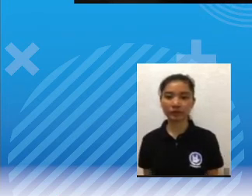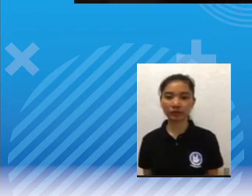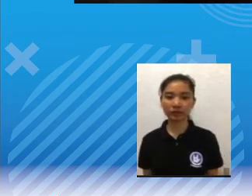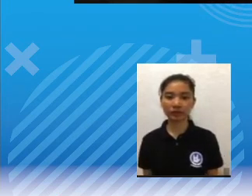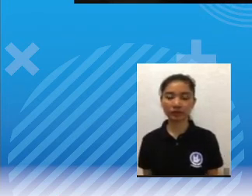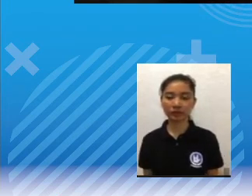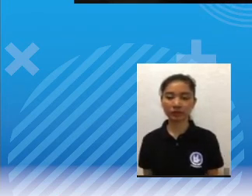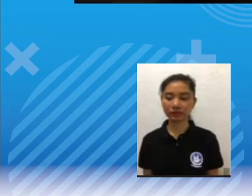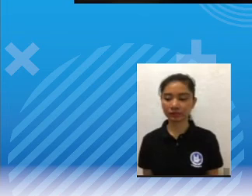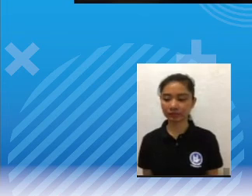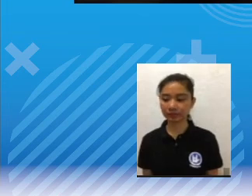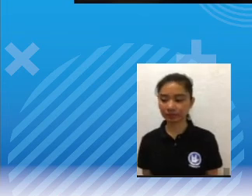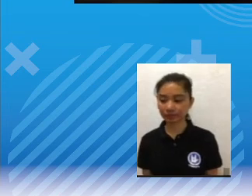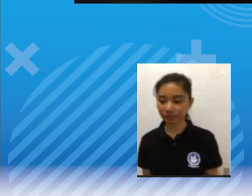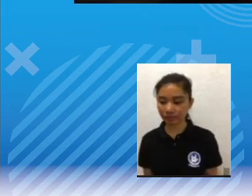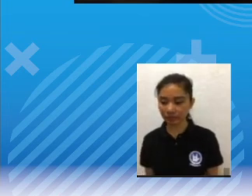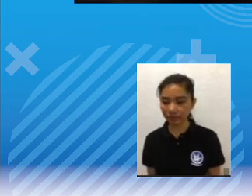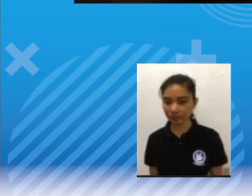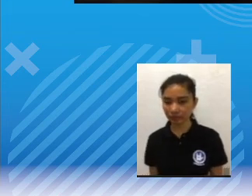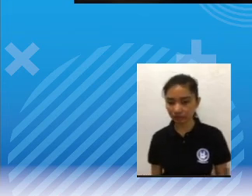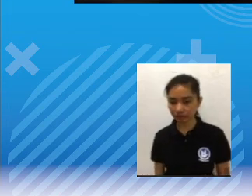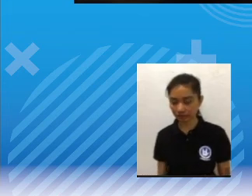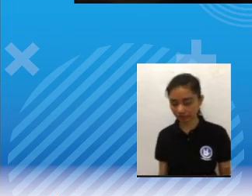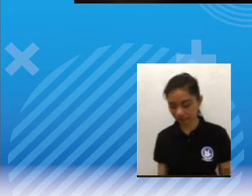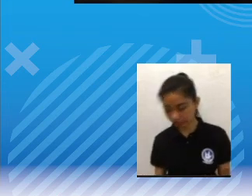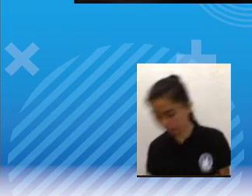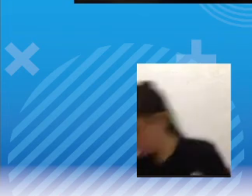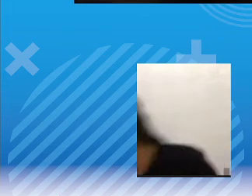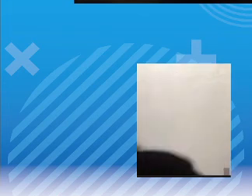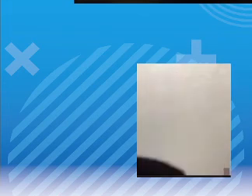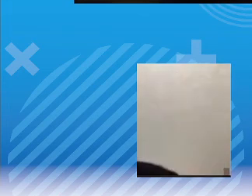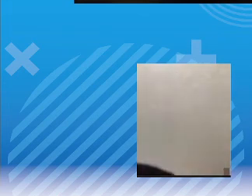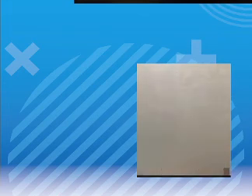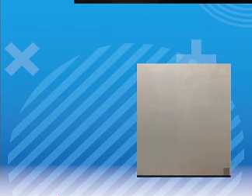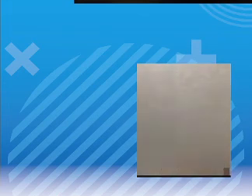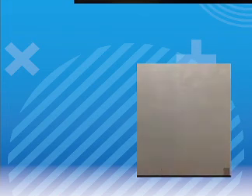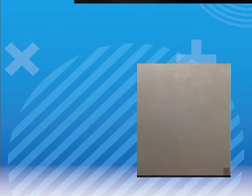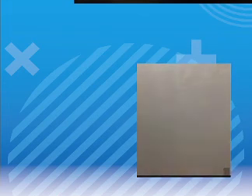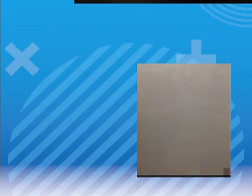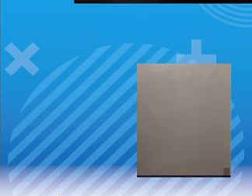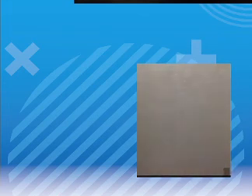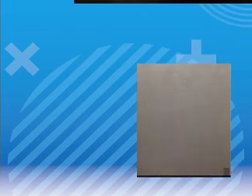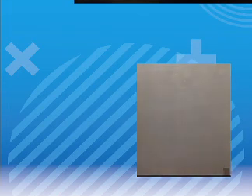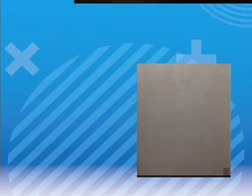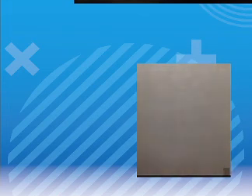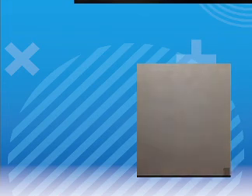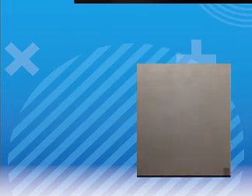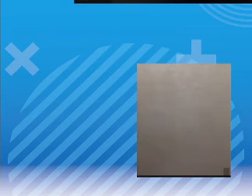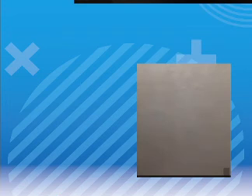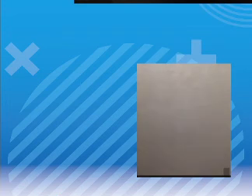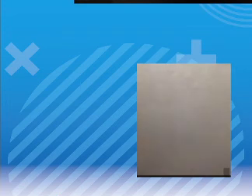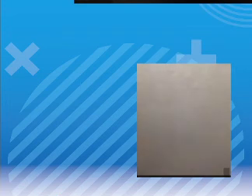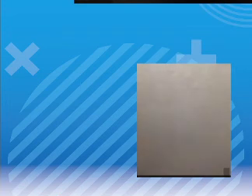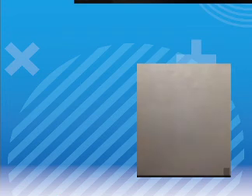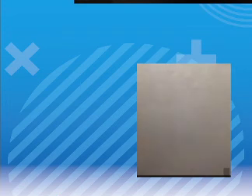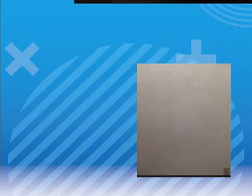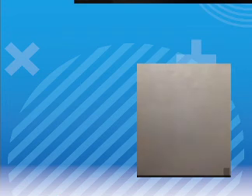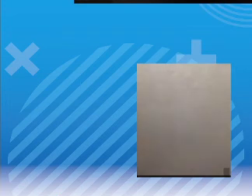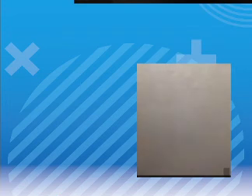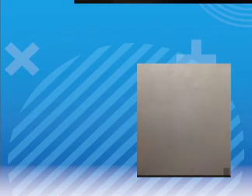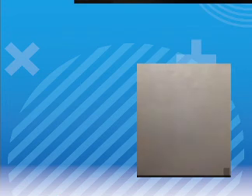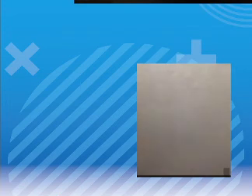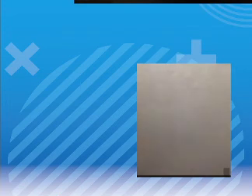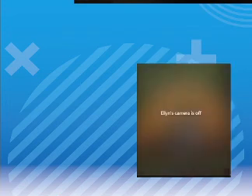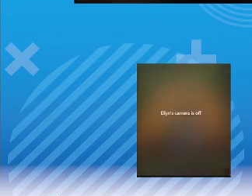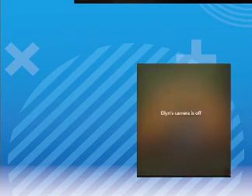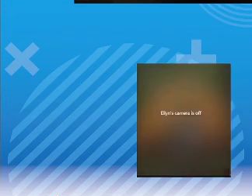po. So, from Zilu, I think this is from Facebook. Totoo po, there is no disconnect at home when we